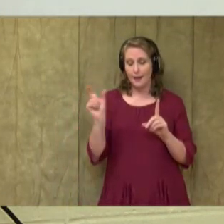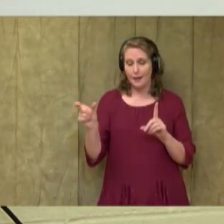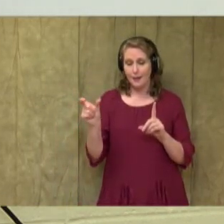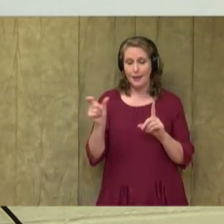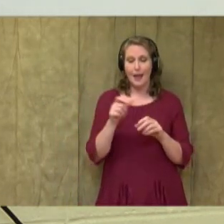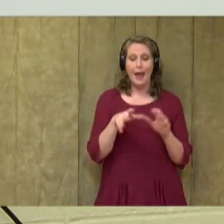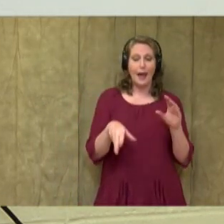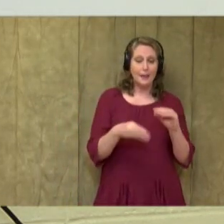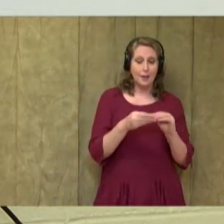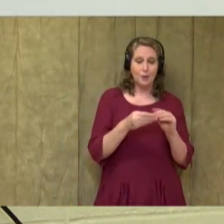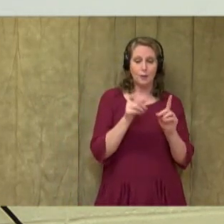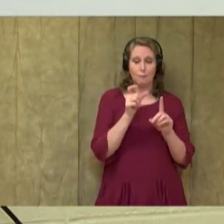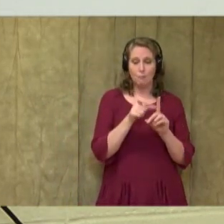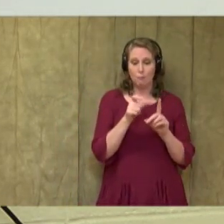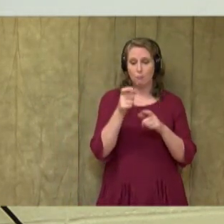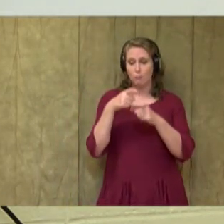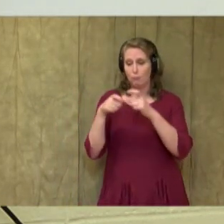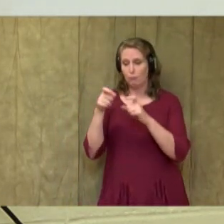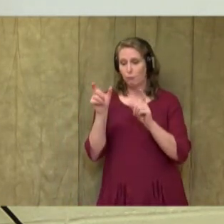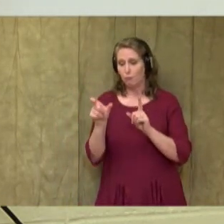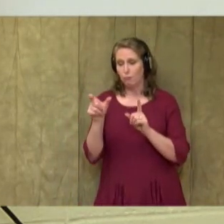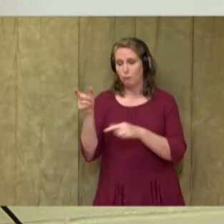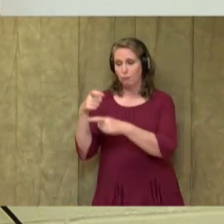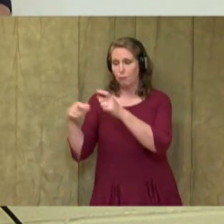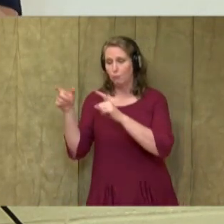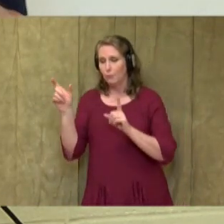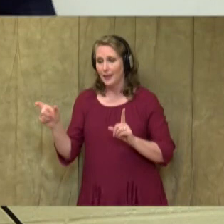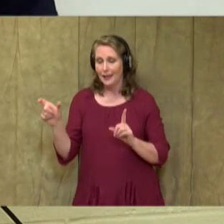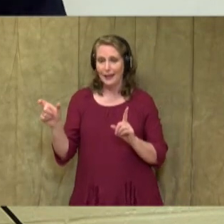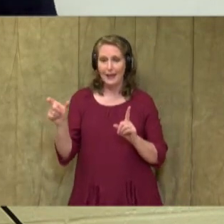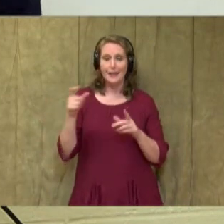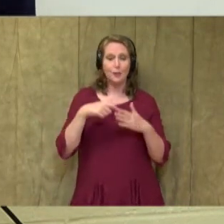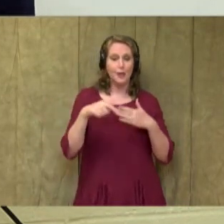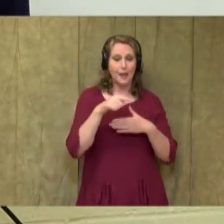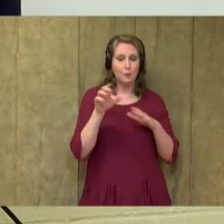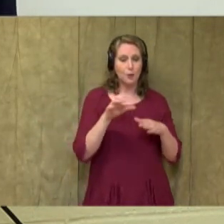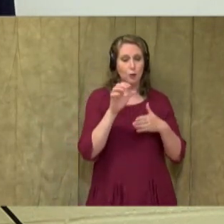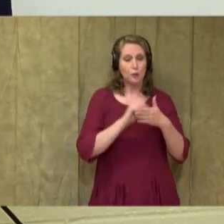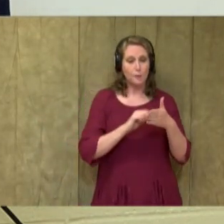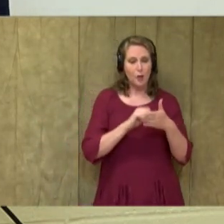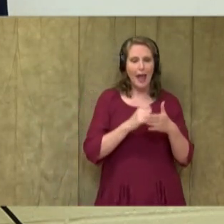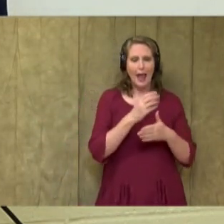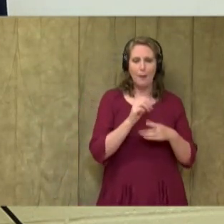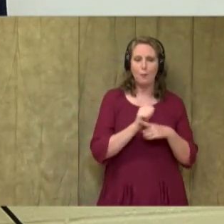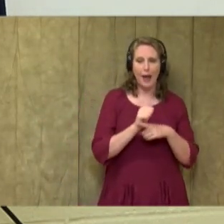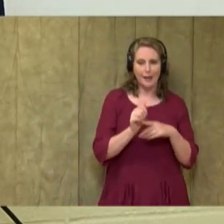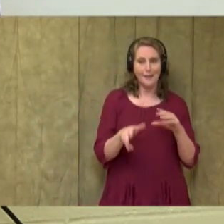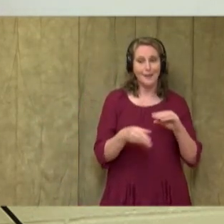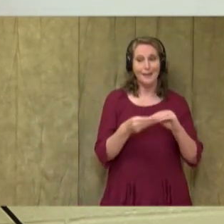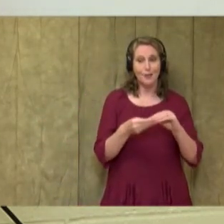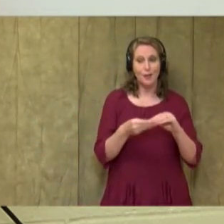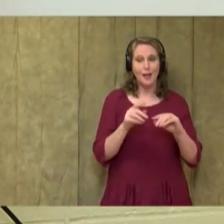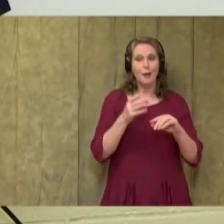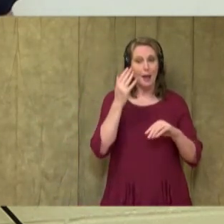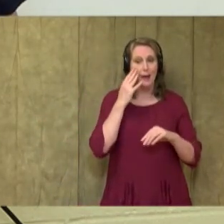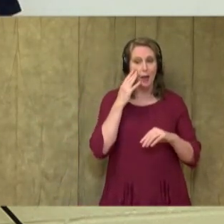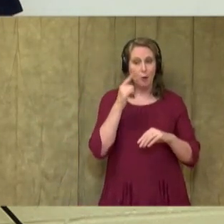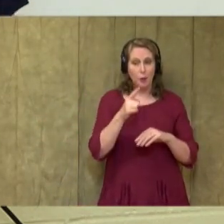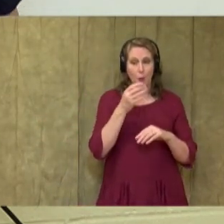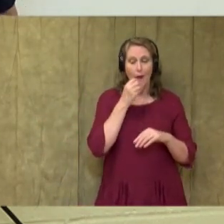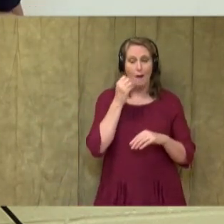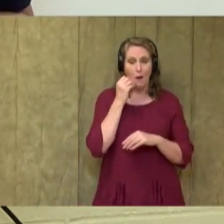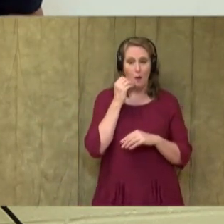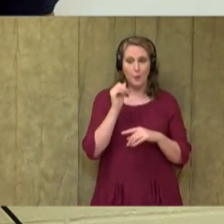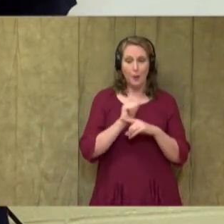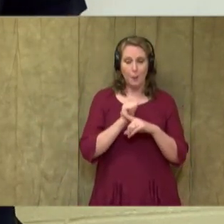regrouping, and then next week we're going to move into some subtraction and we're going to practice some more addition. But I know at home you can practice